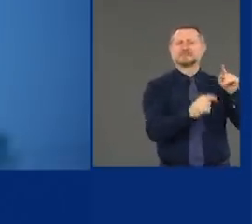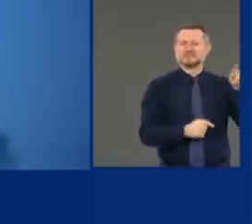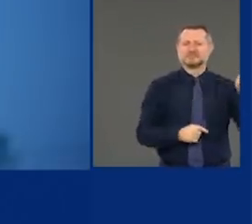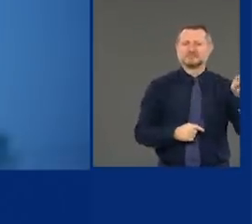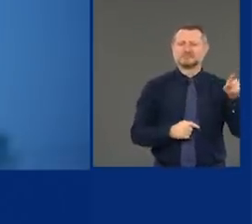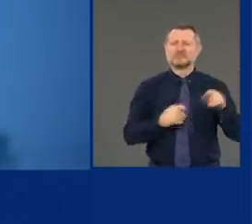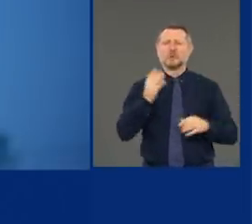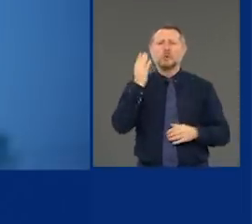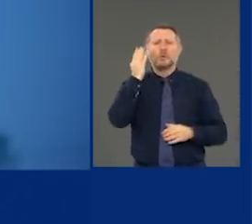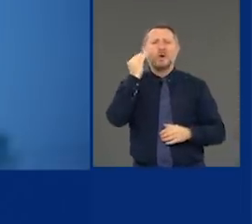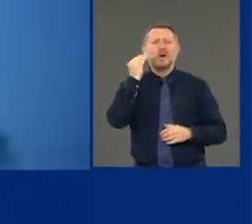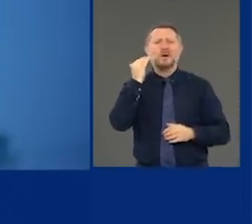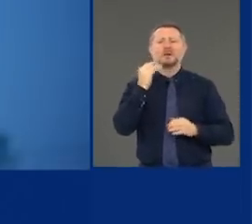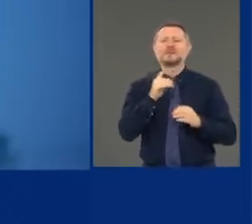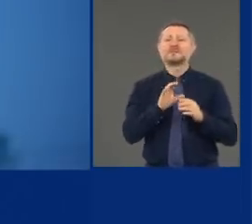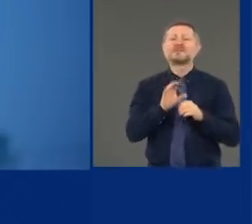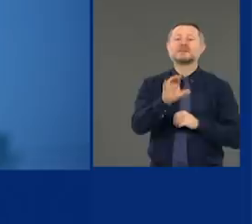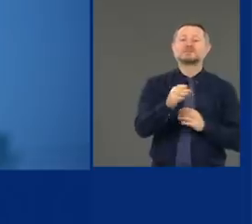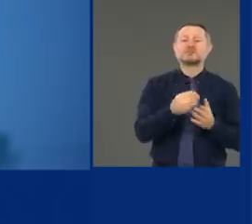funding disparity.